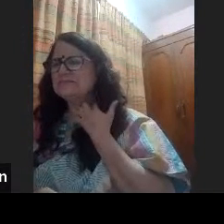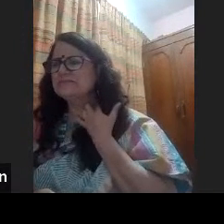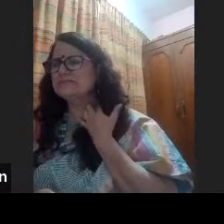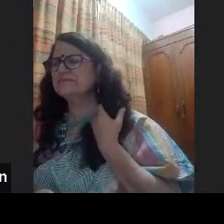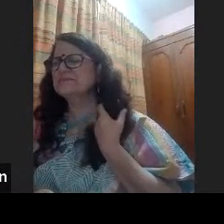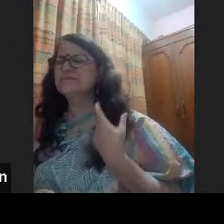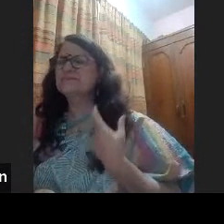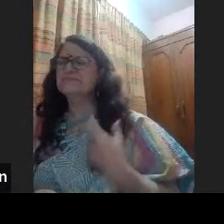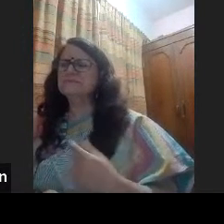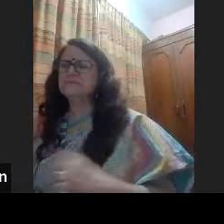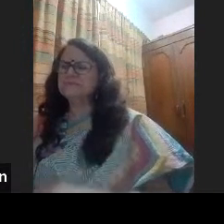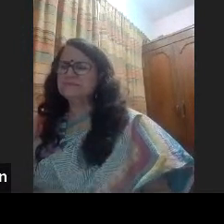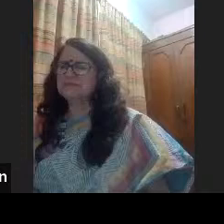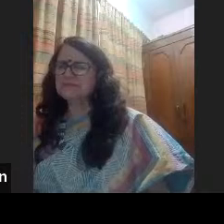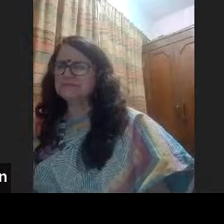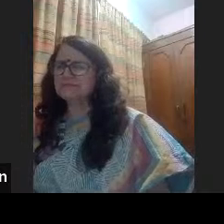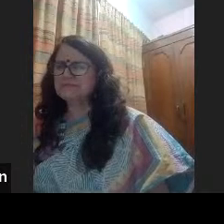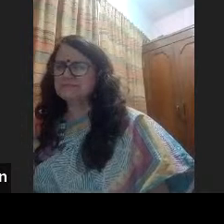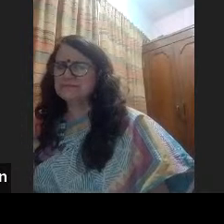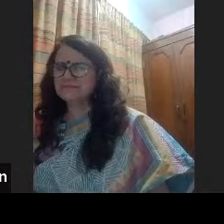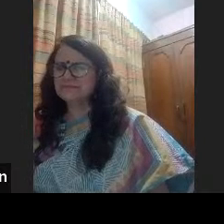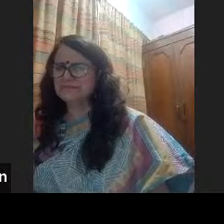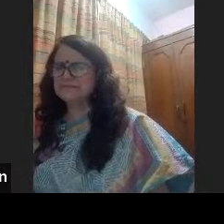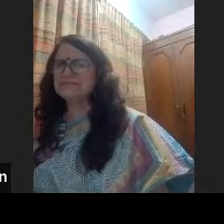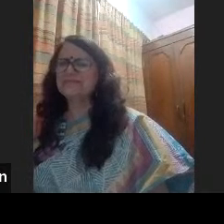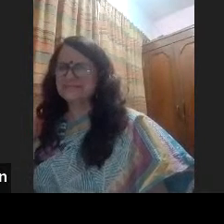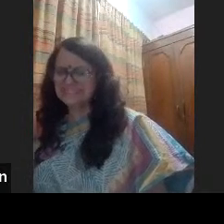Thank you so much, Kitos and Tak.